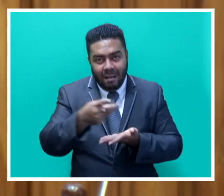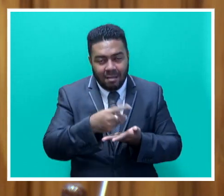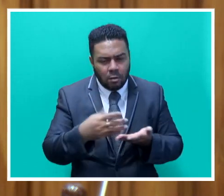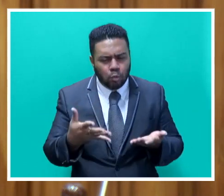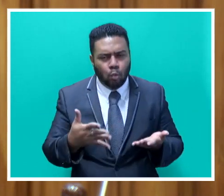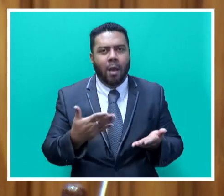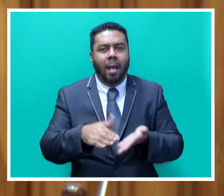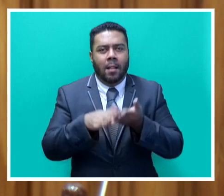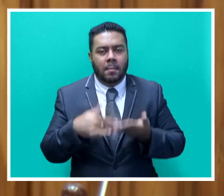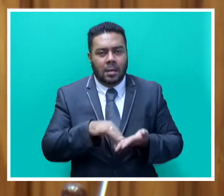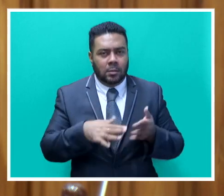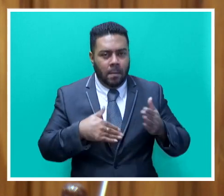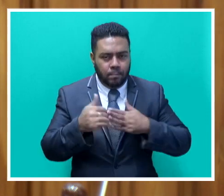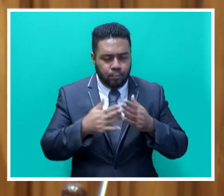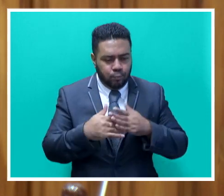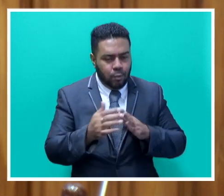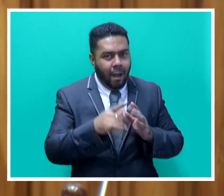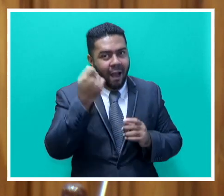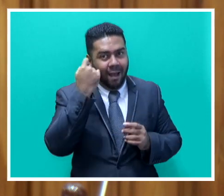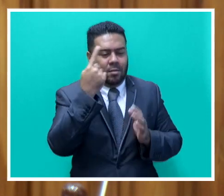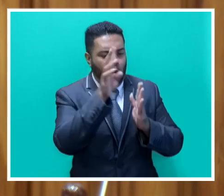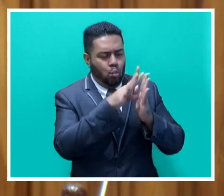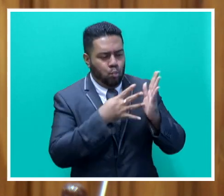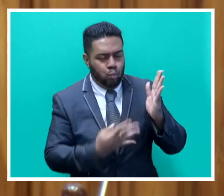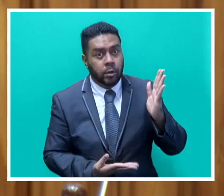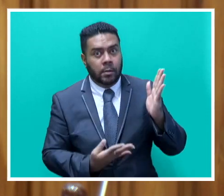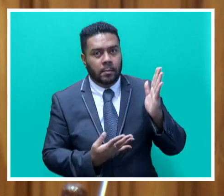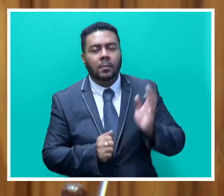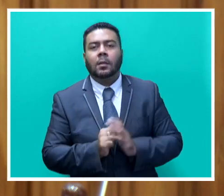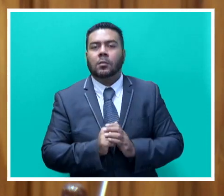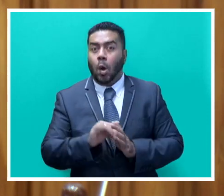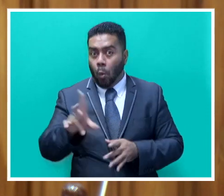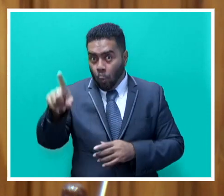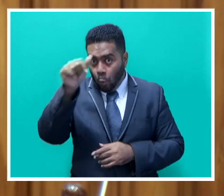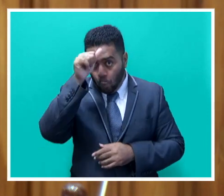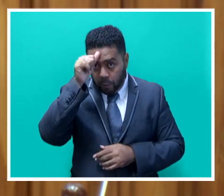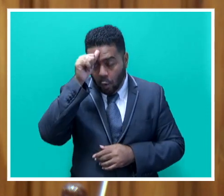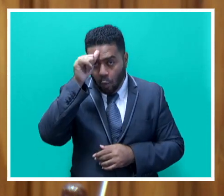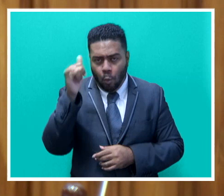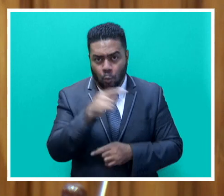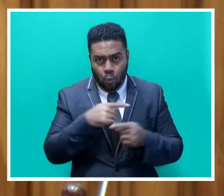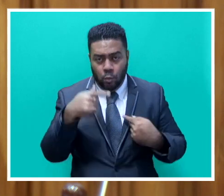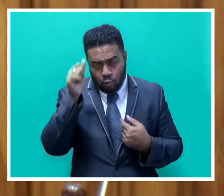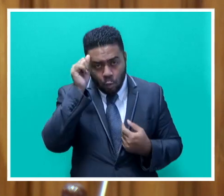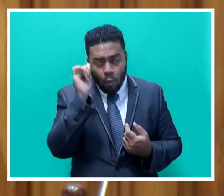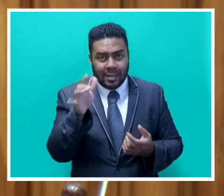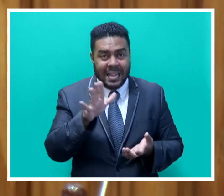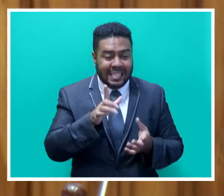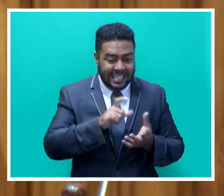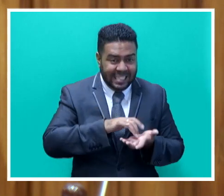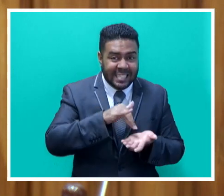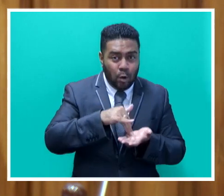clearer picture of the current transmission in these divisions. However, we do know that the risk of exposure to the virus in both Central and Western